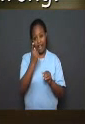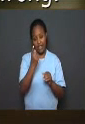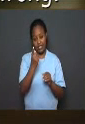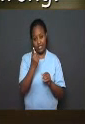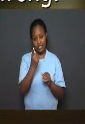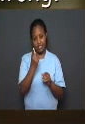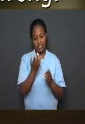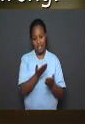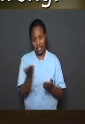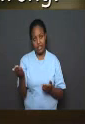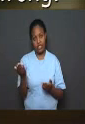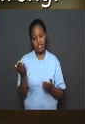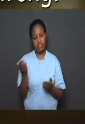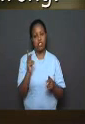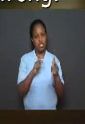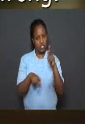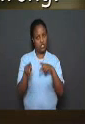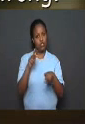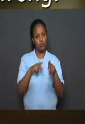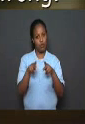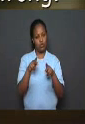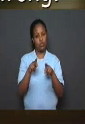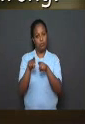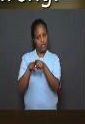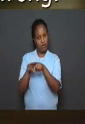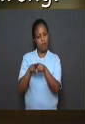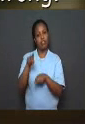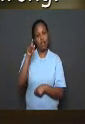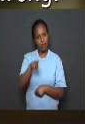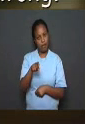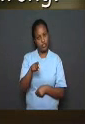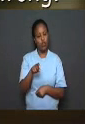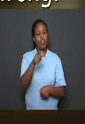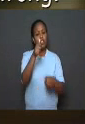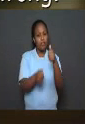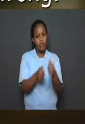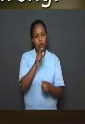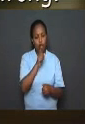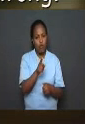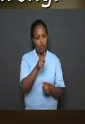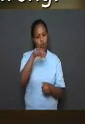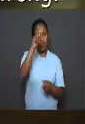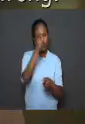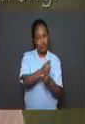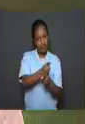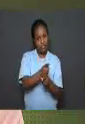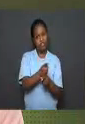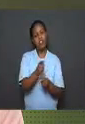actions, people need to agree on what is right and what is